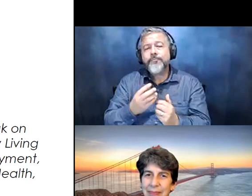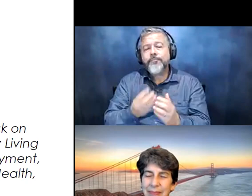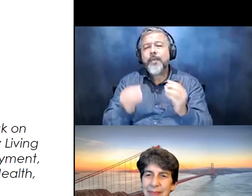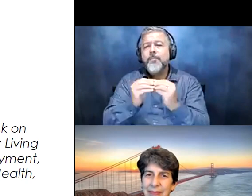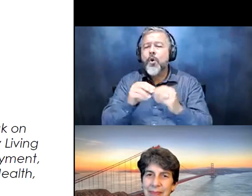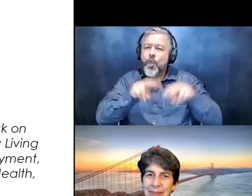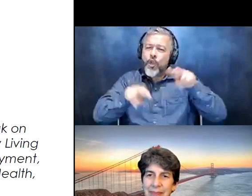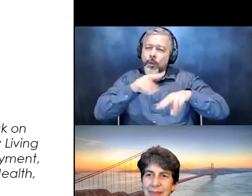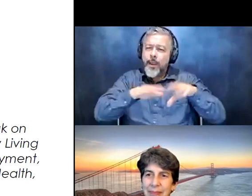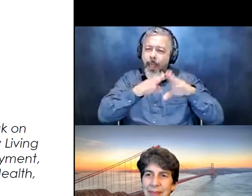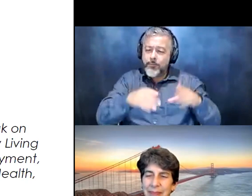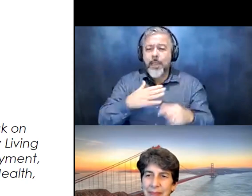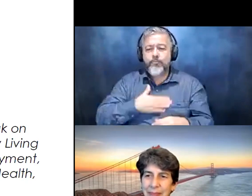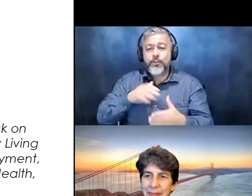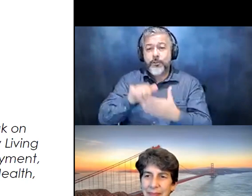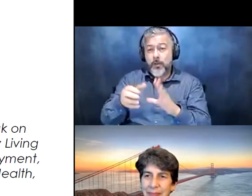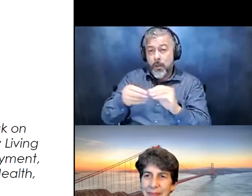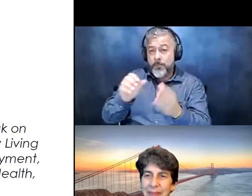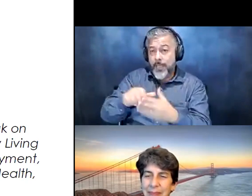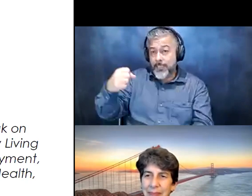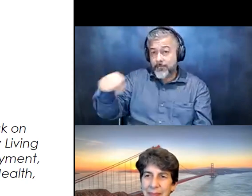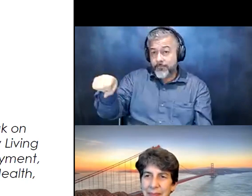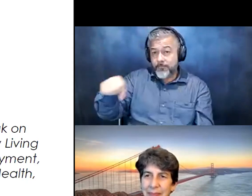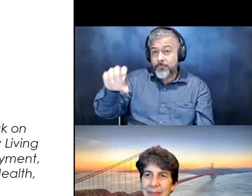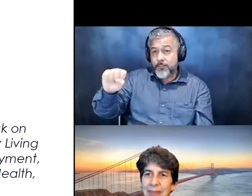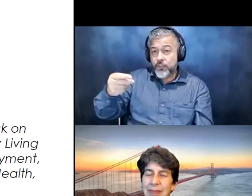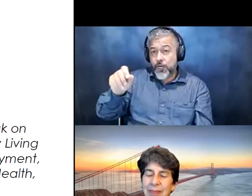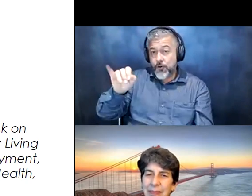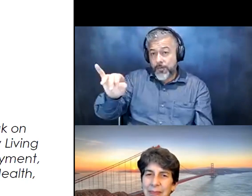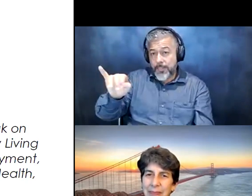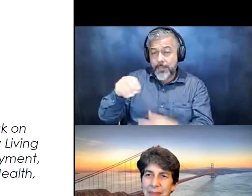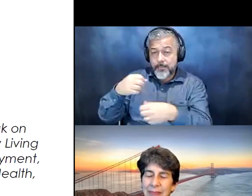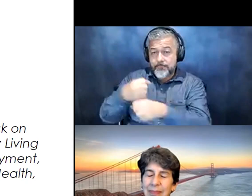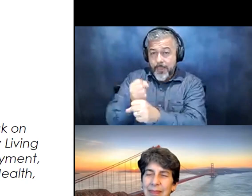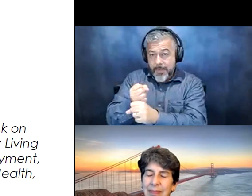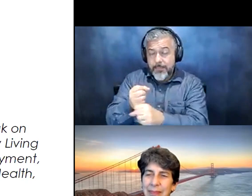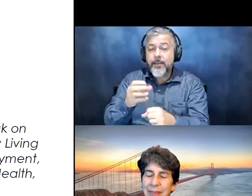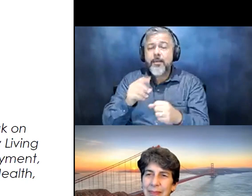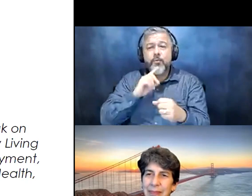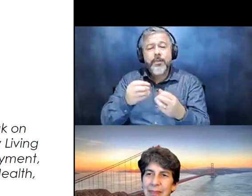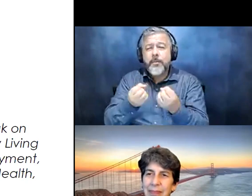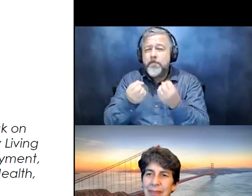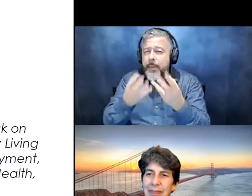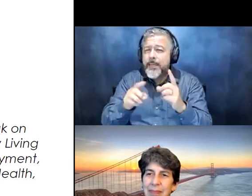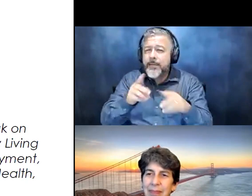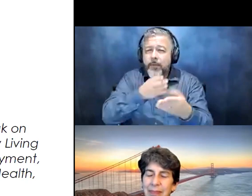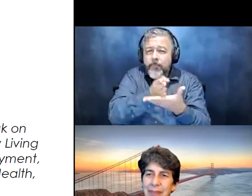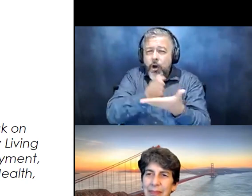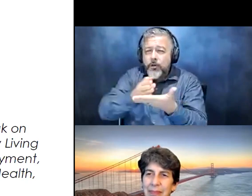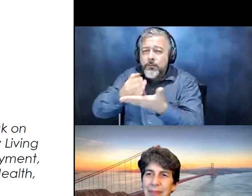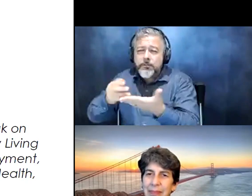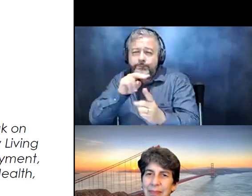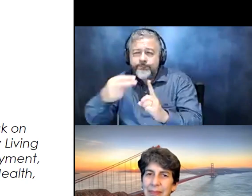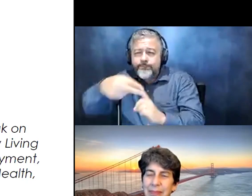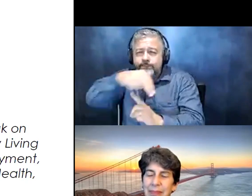housing, and I appreciate the comments that Sherry and others have made, because there's so many pieces that we need to think about,